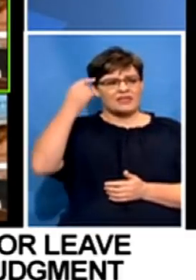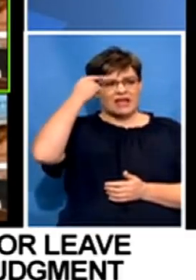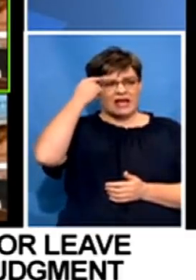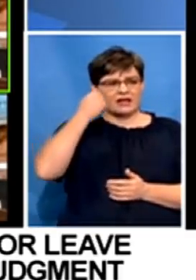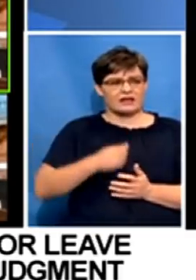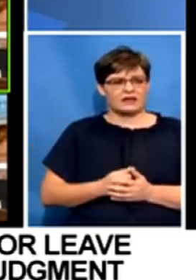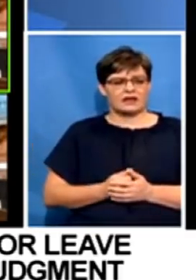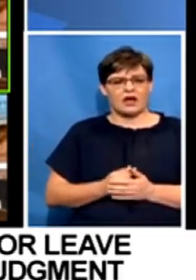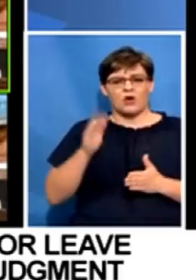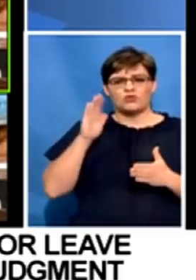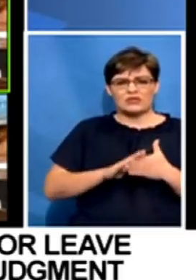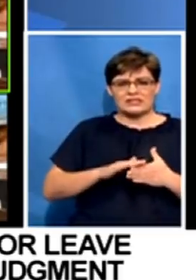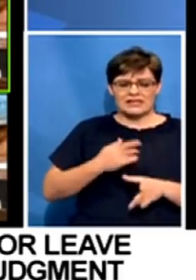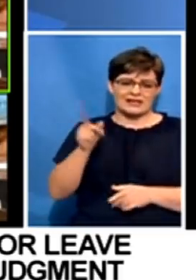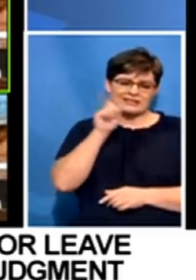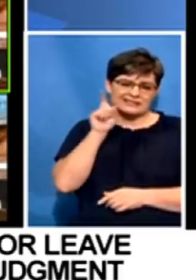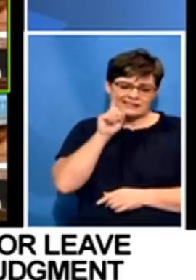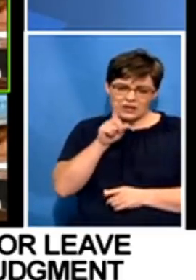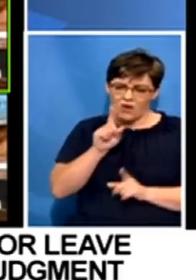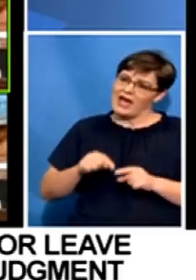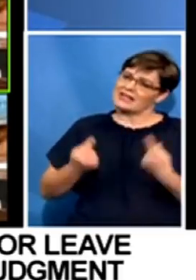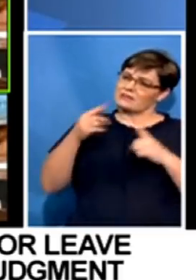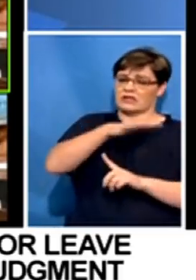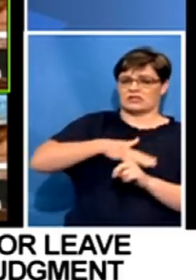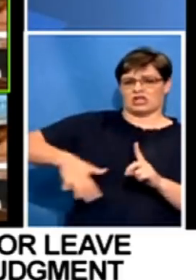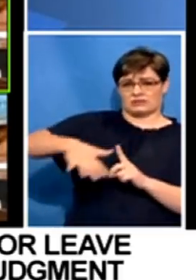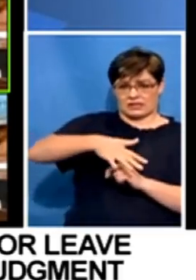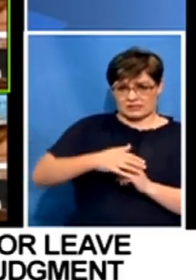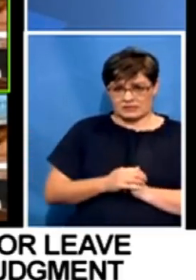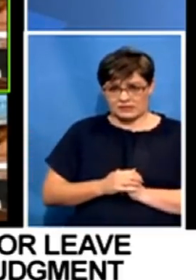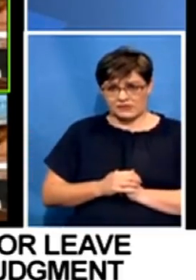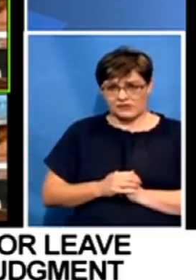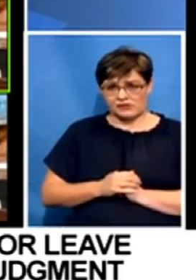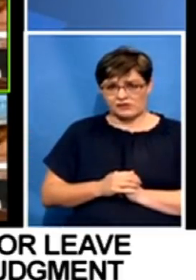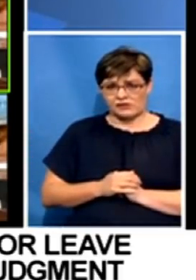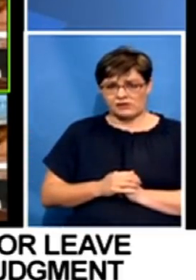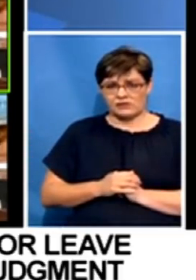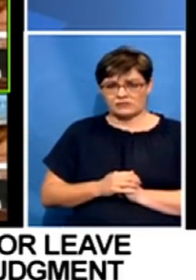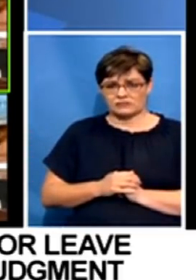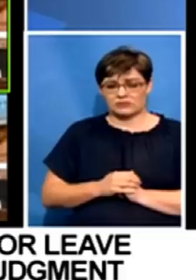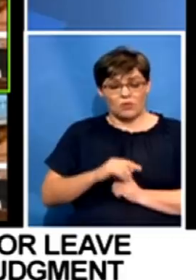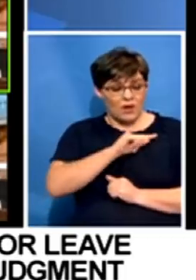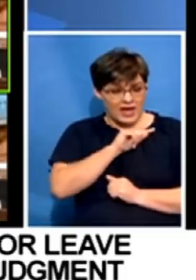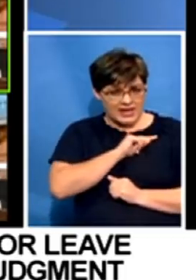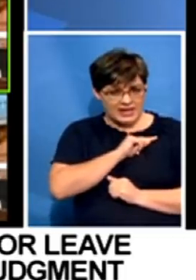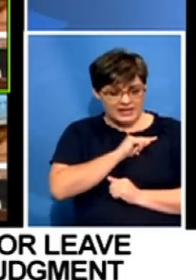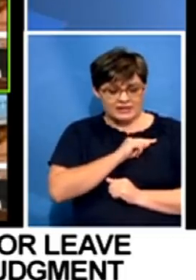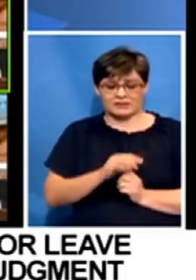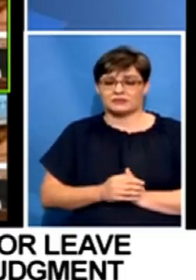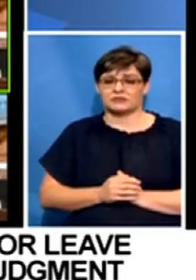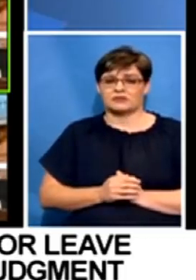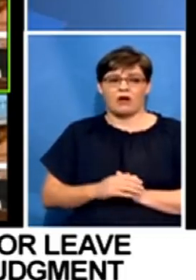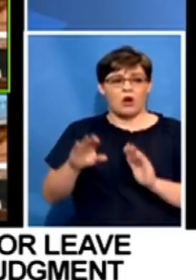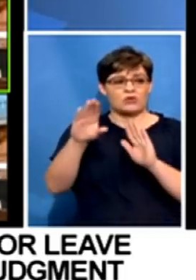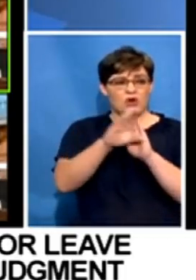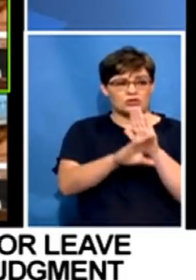exceptional circumstances was that the Constitution creates a structure of our courts,